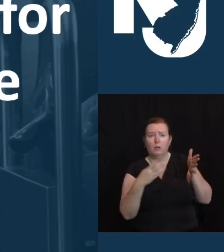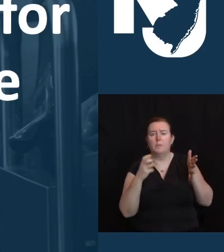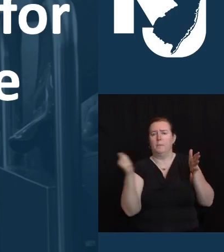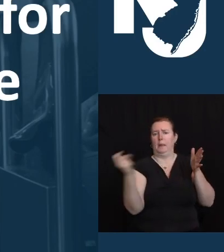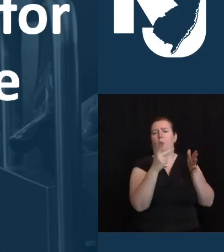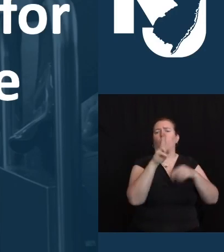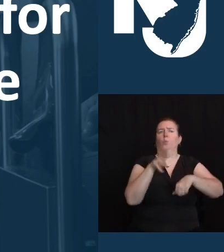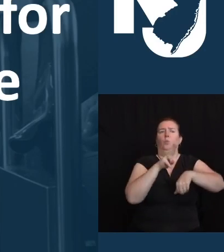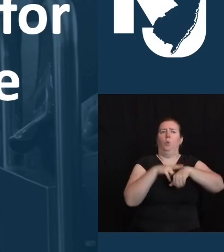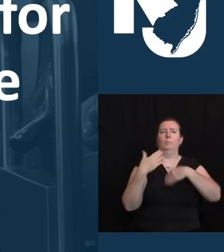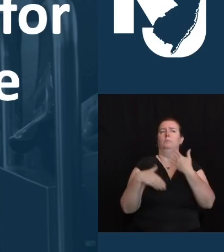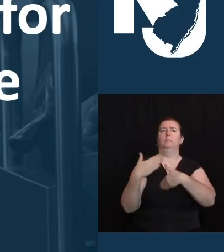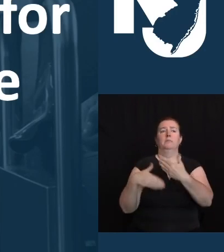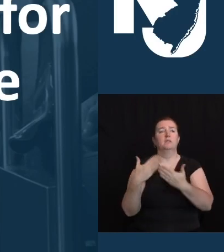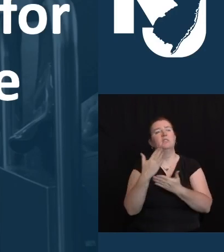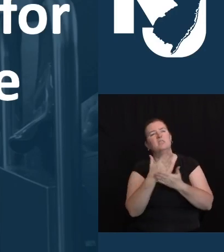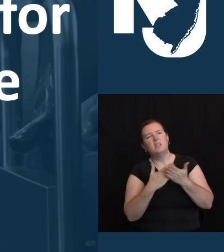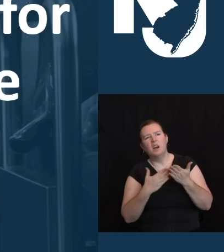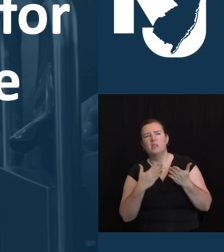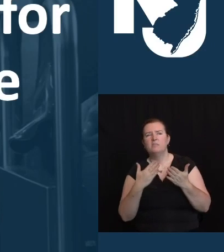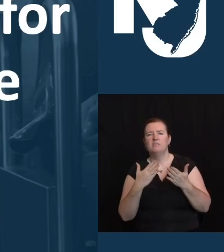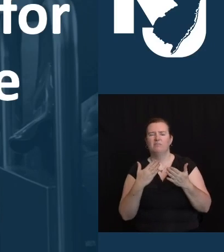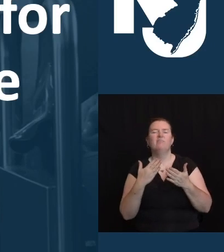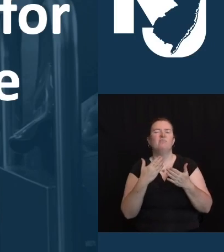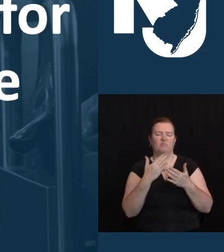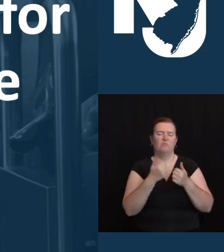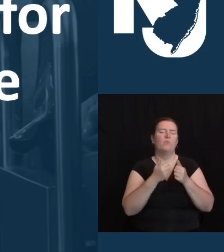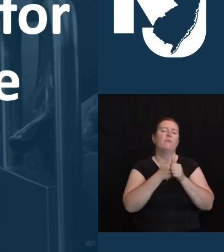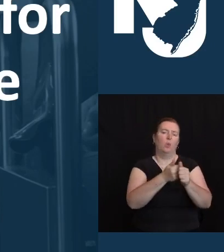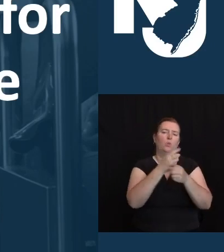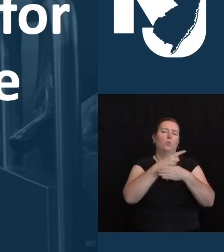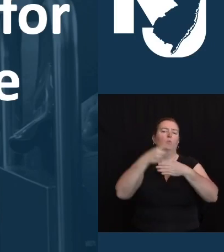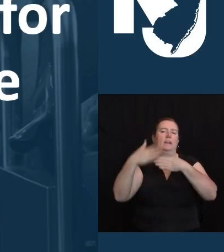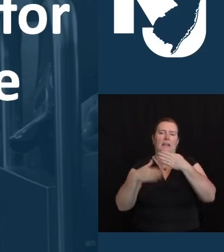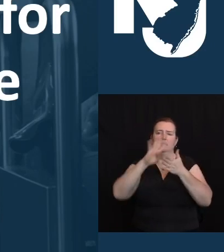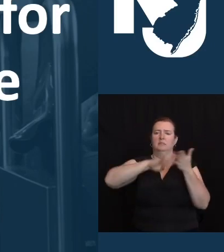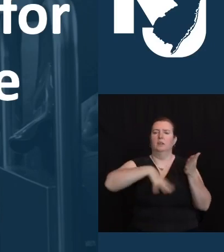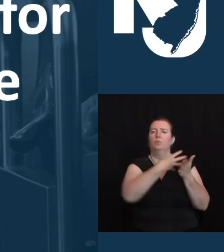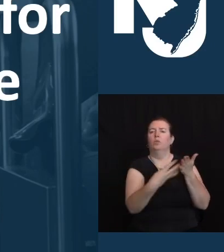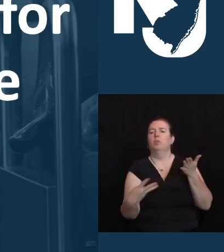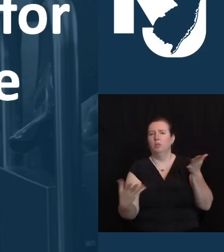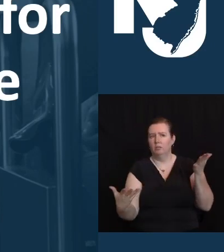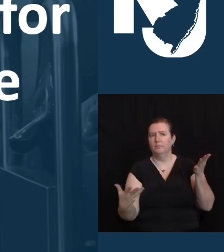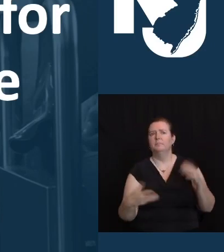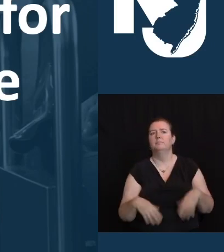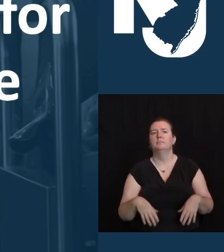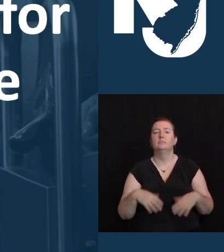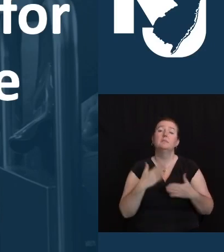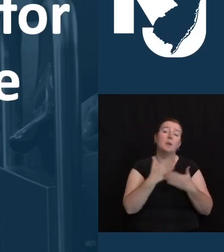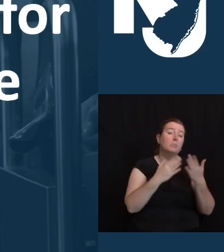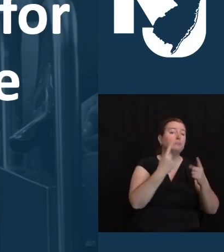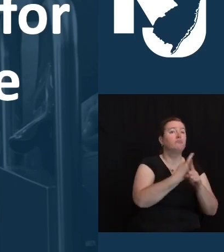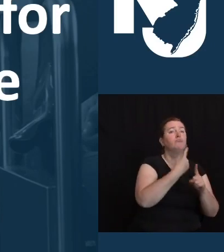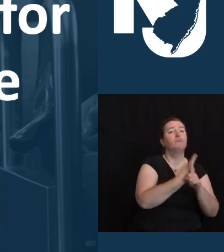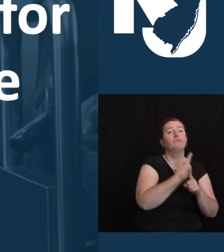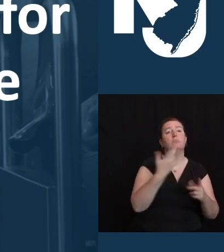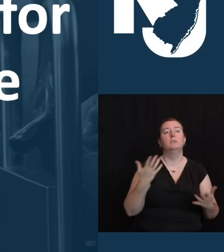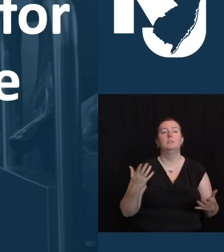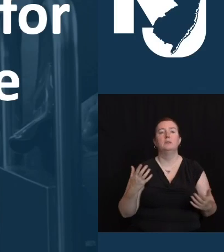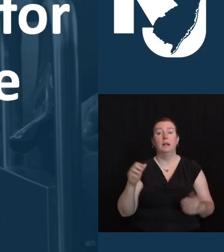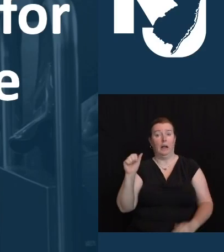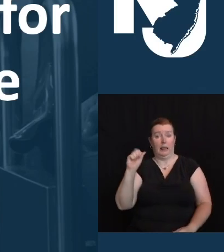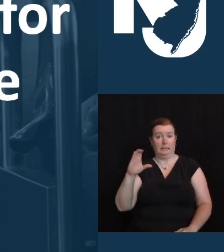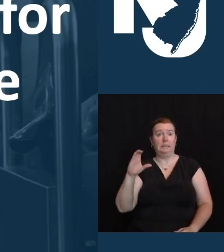service schedules as of 10 a.m. Others are trying to get back on their feet. I know the Atlantic City line, I'm told, was back on